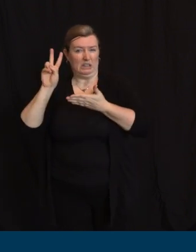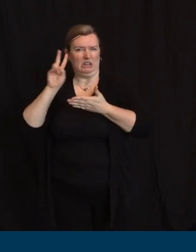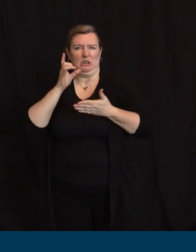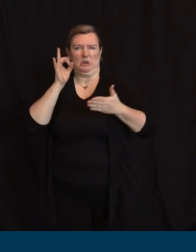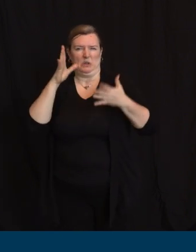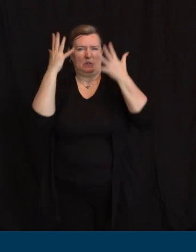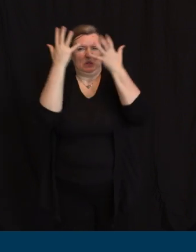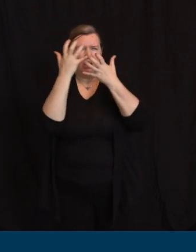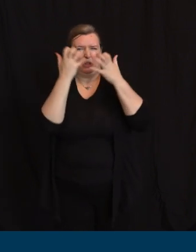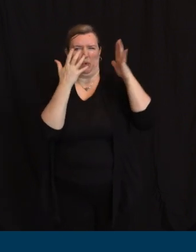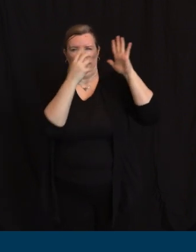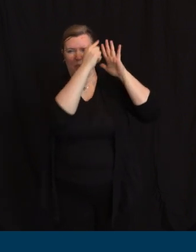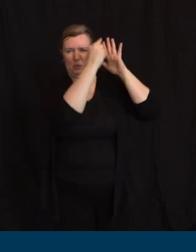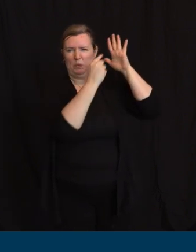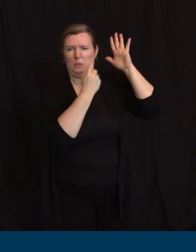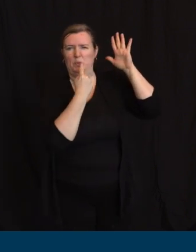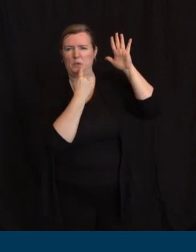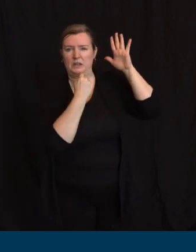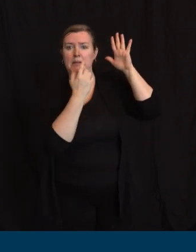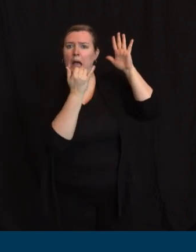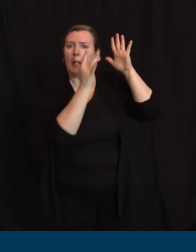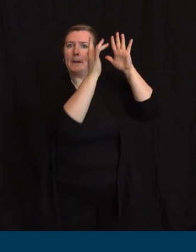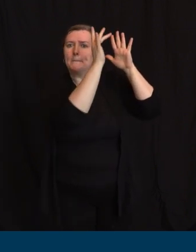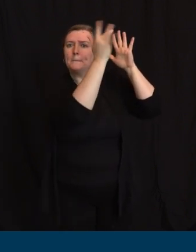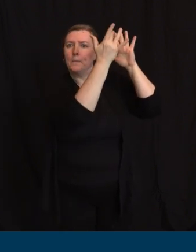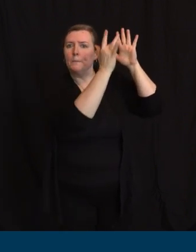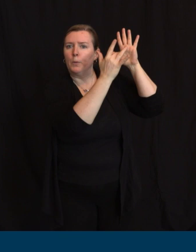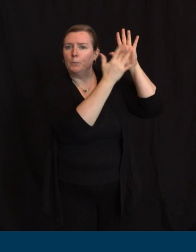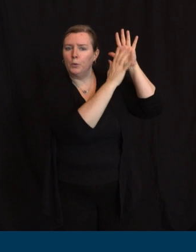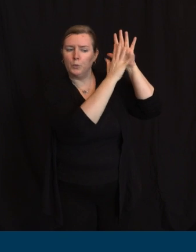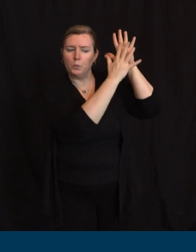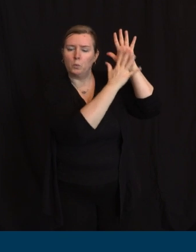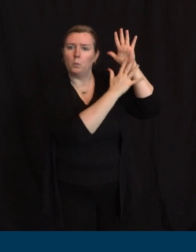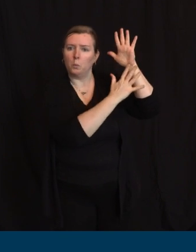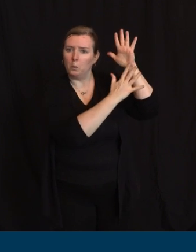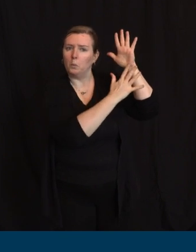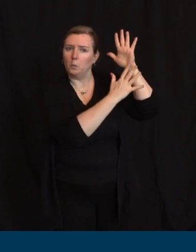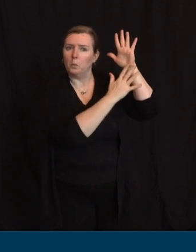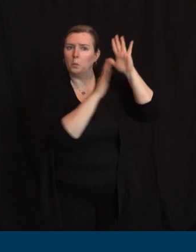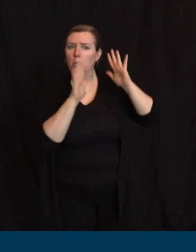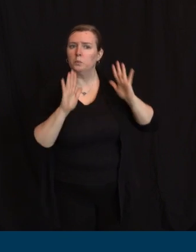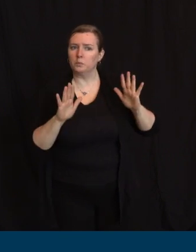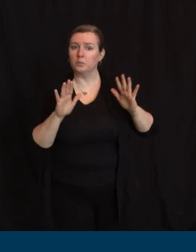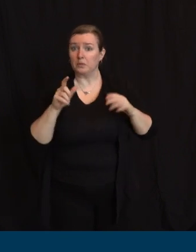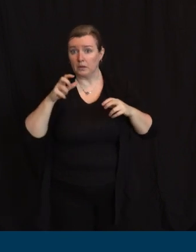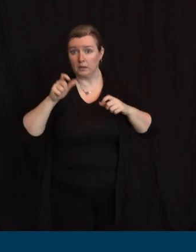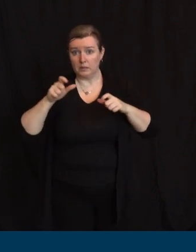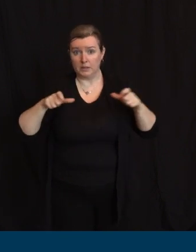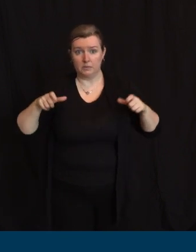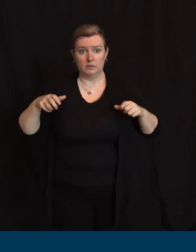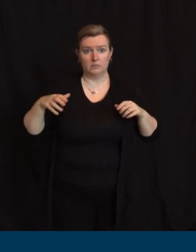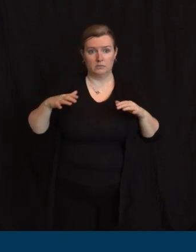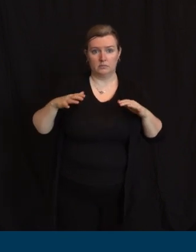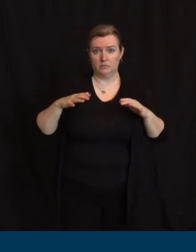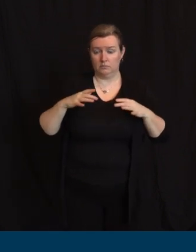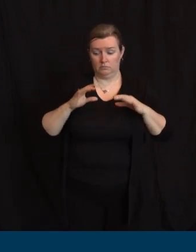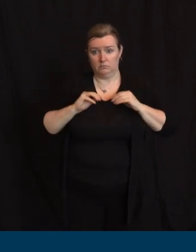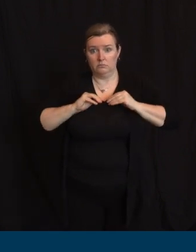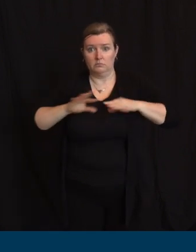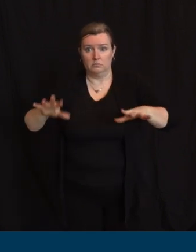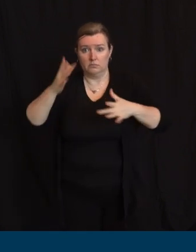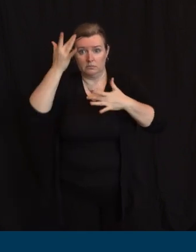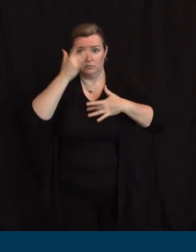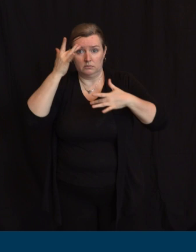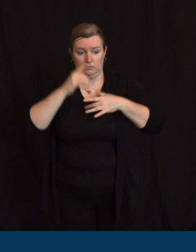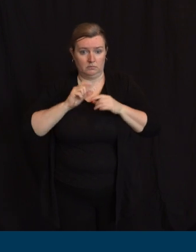and lighter, and that's good news. It means that we're aggressively slowing the transmission of COVID-19. But if